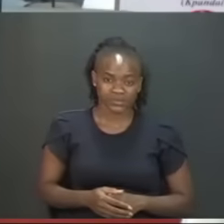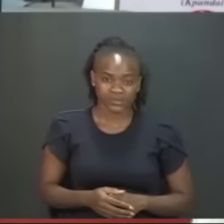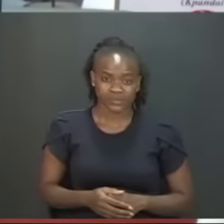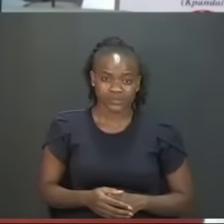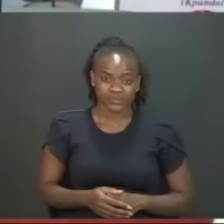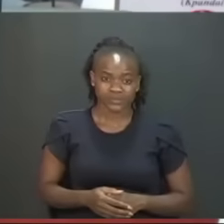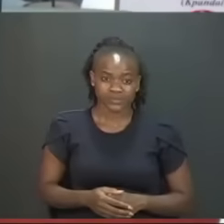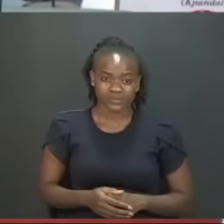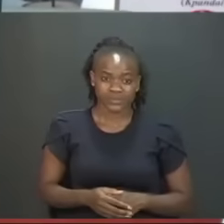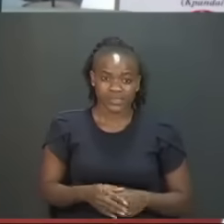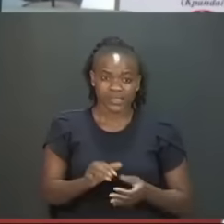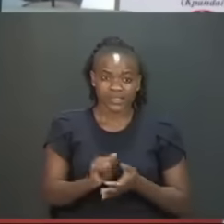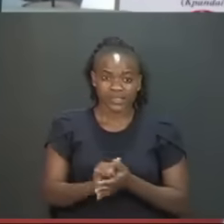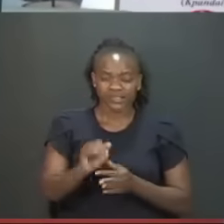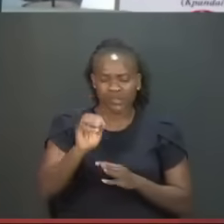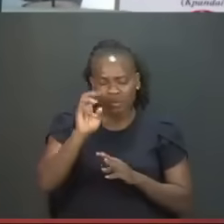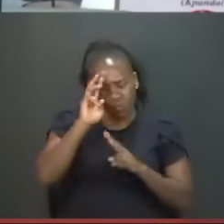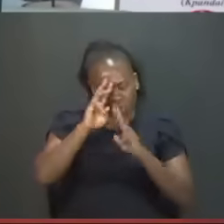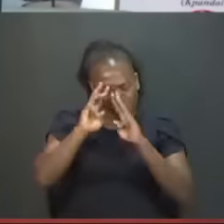It's worrying.